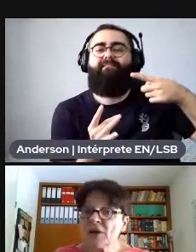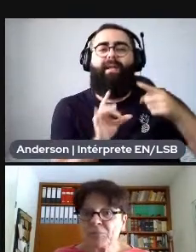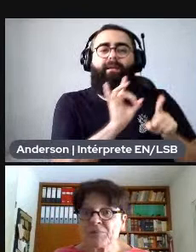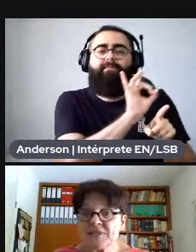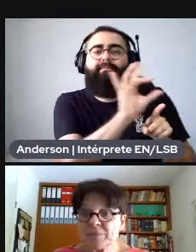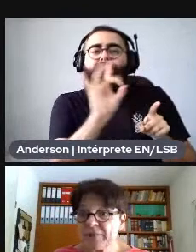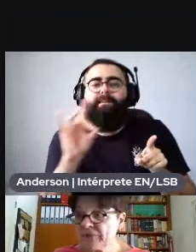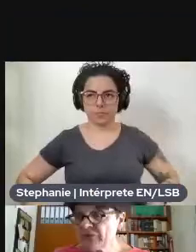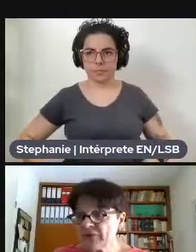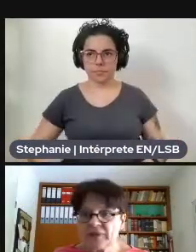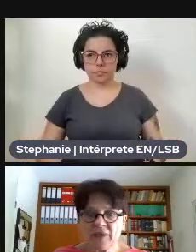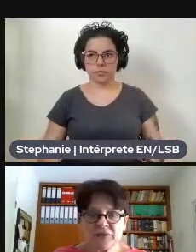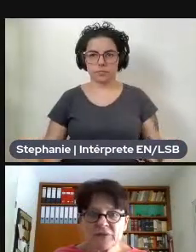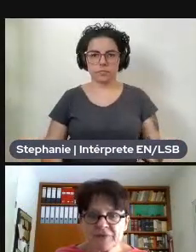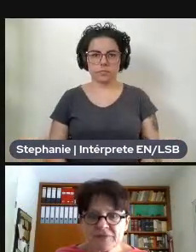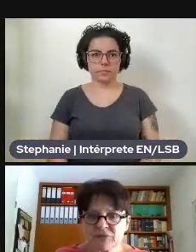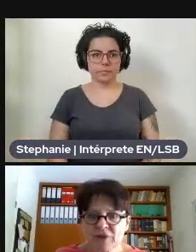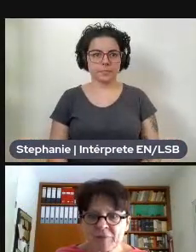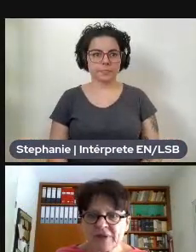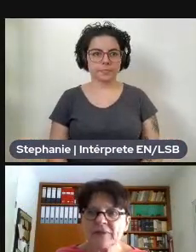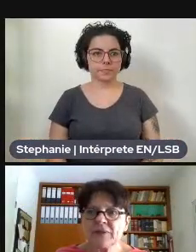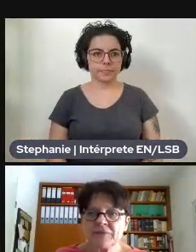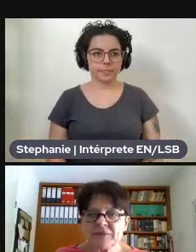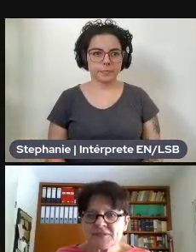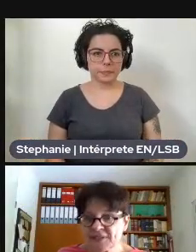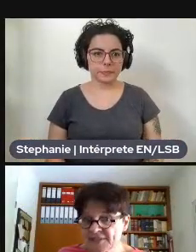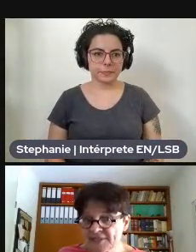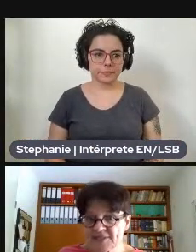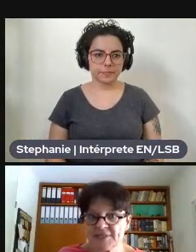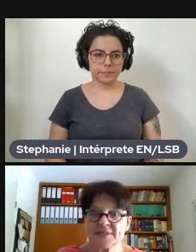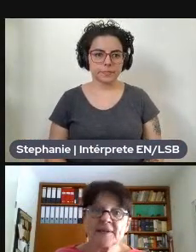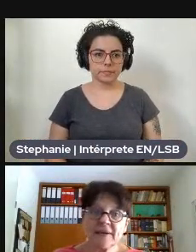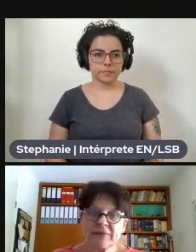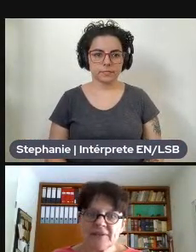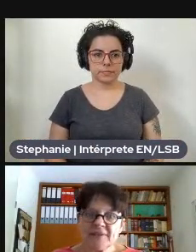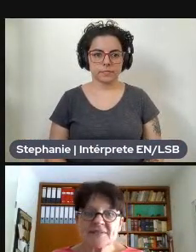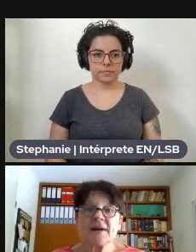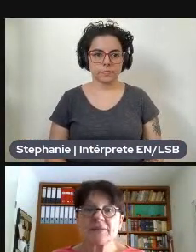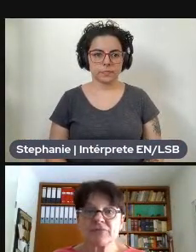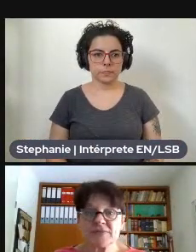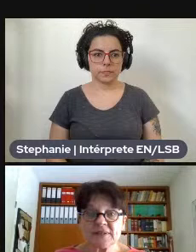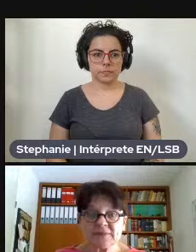FDG does not presuppose a universal grammar. Universal tendencies and